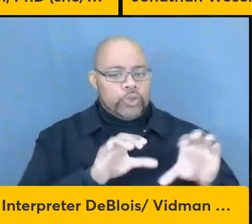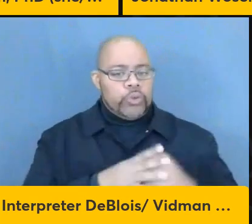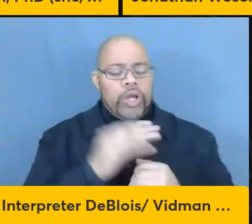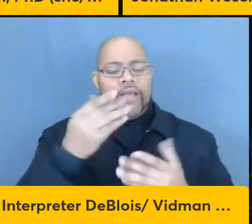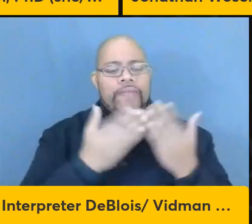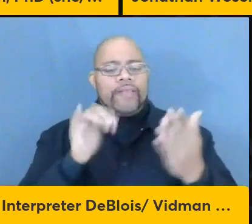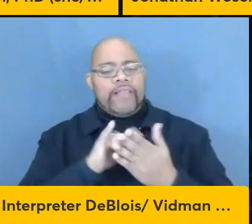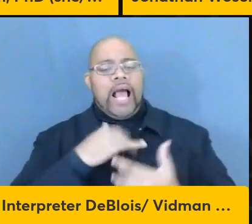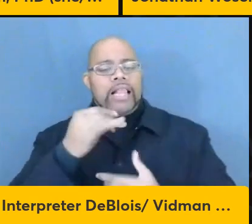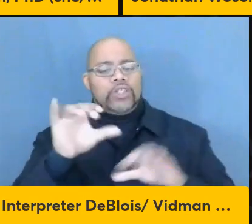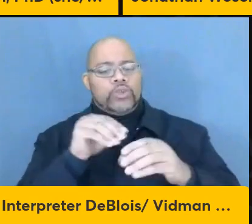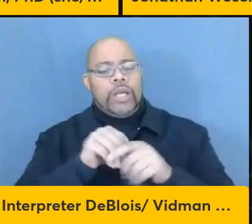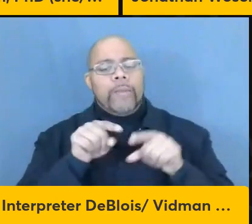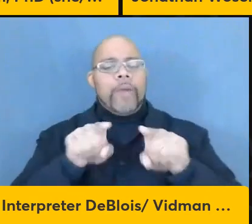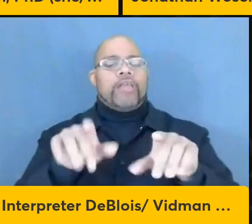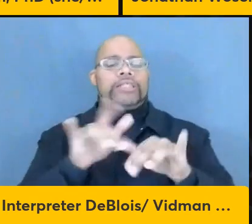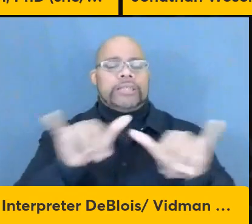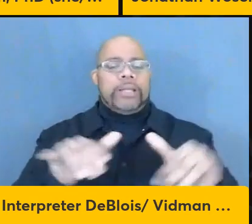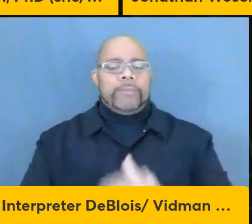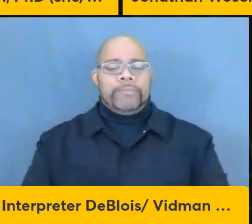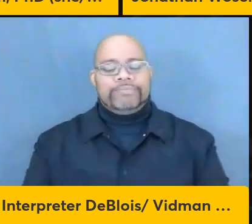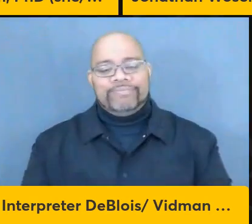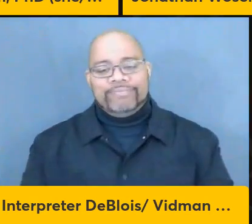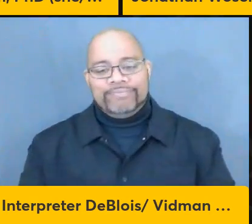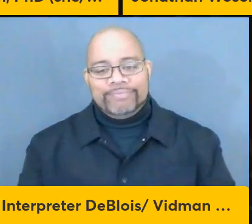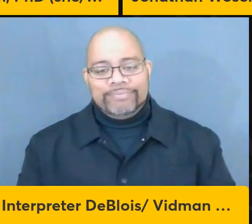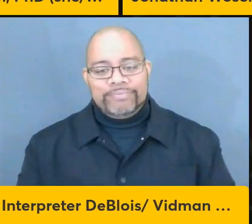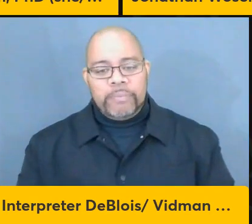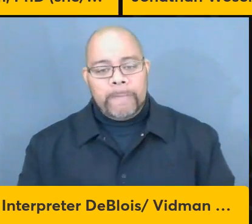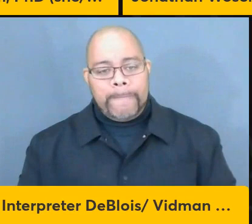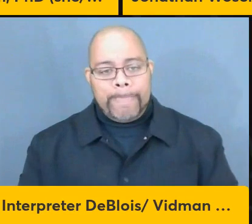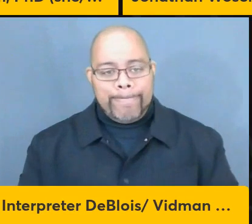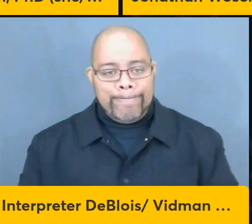the things that I like to do in parallel at the same time.